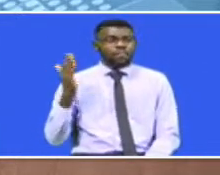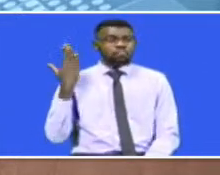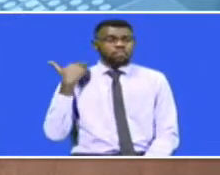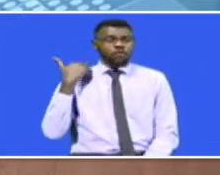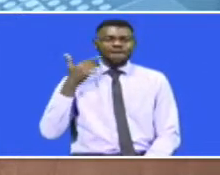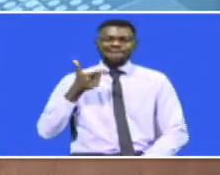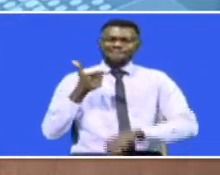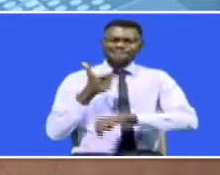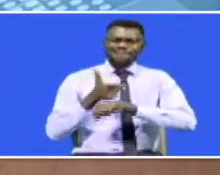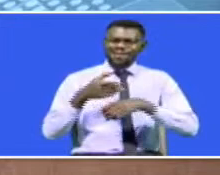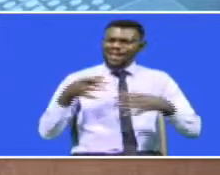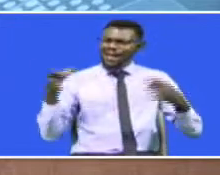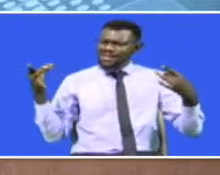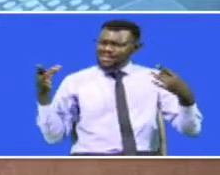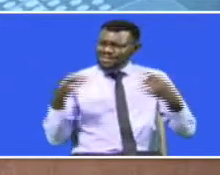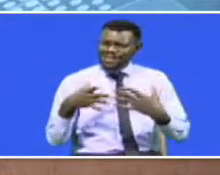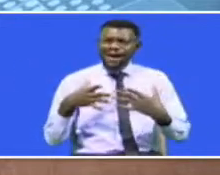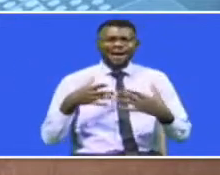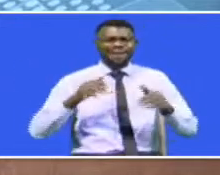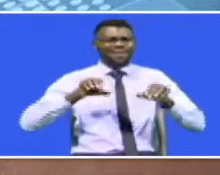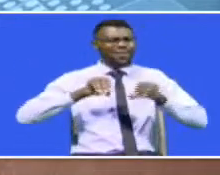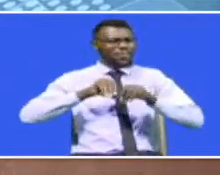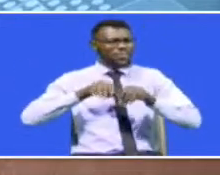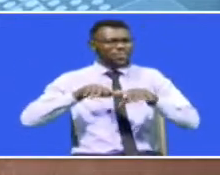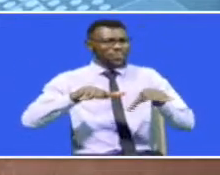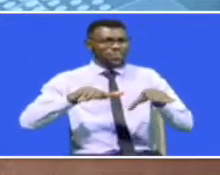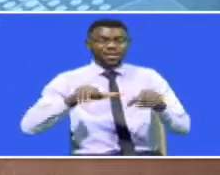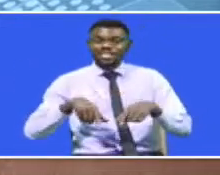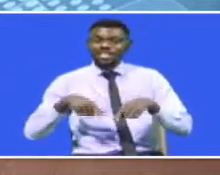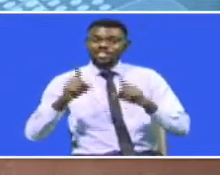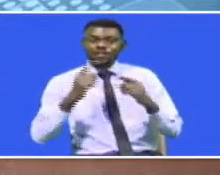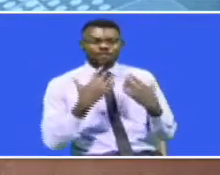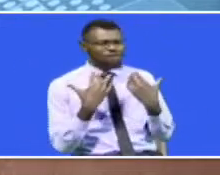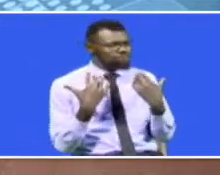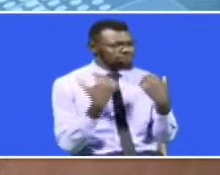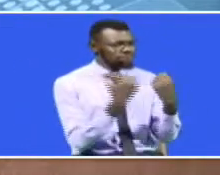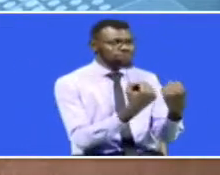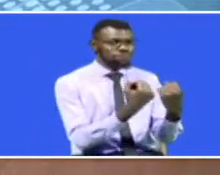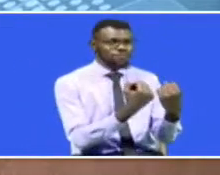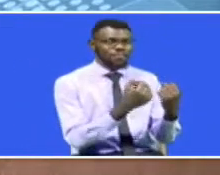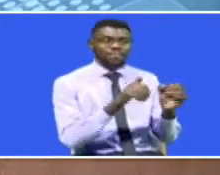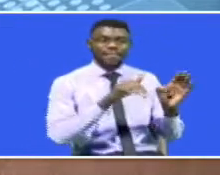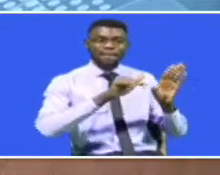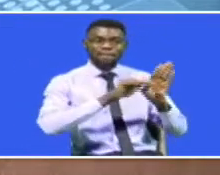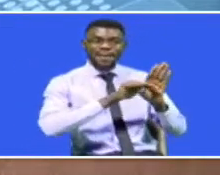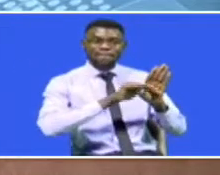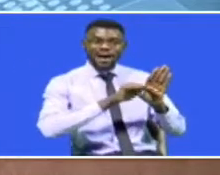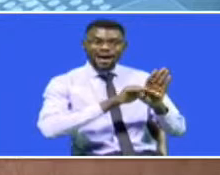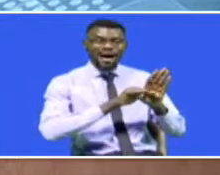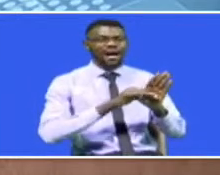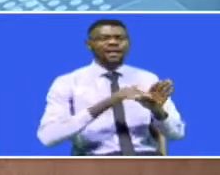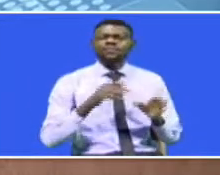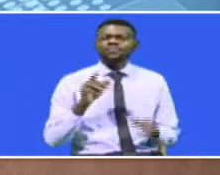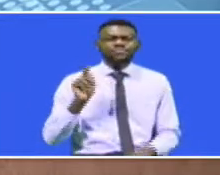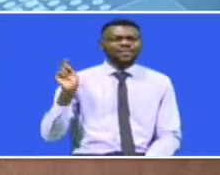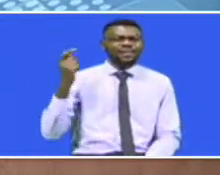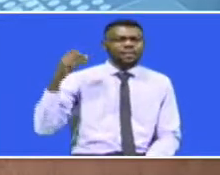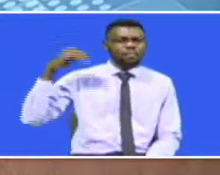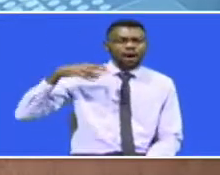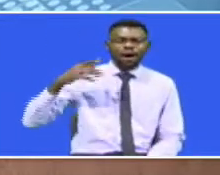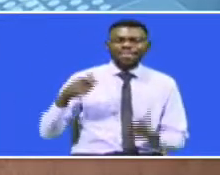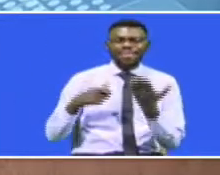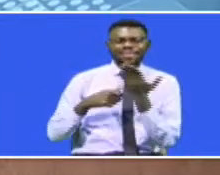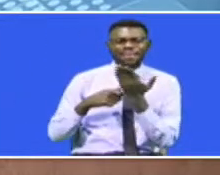on camera assaulting a staffer of the Kenya Power Limited, identified as Engineer Julius